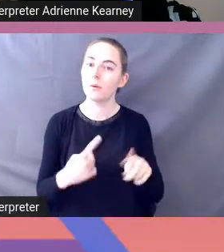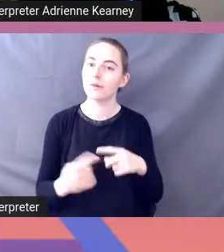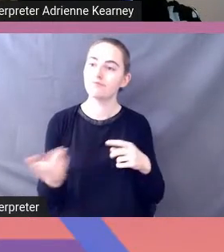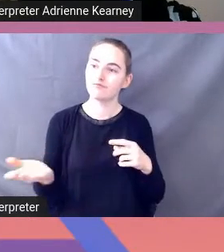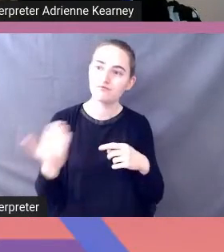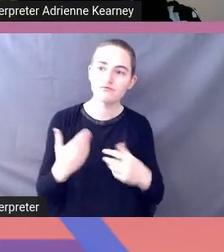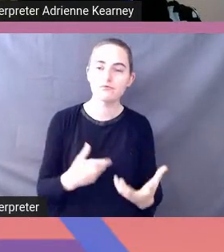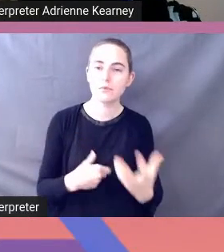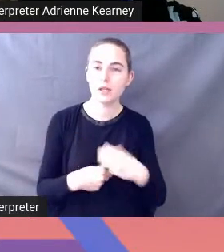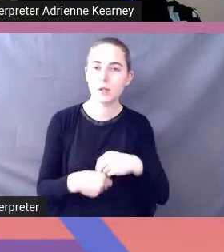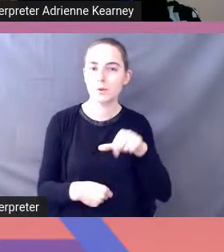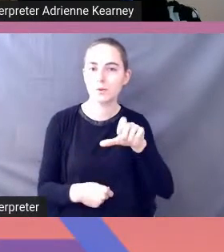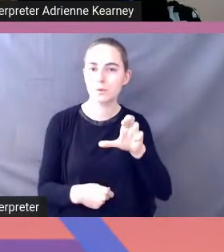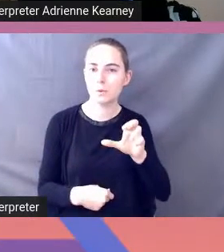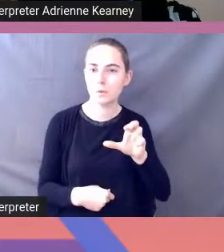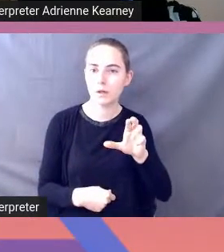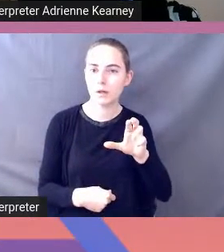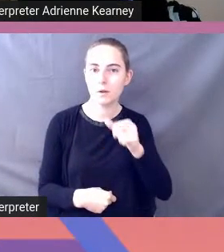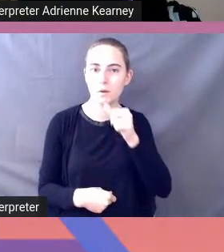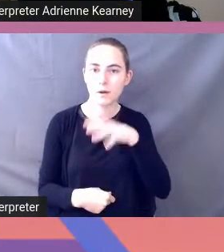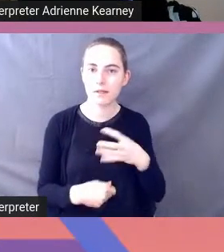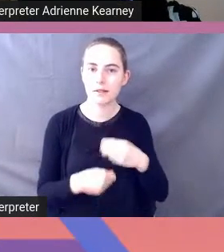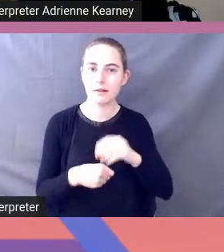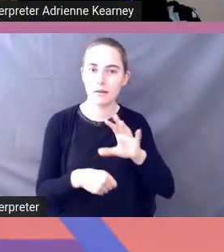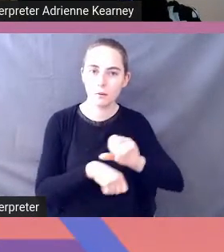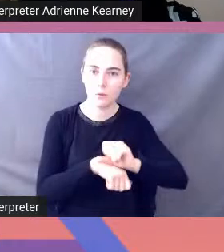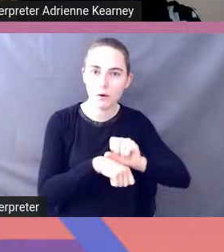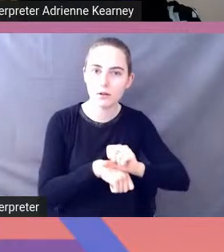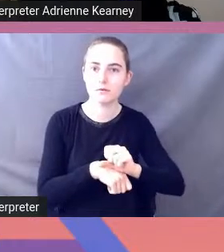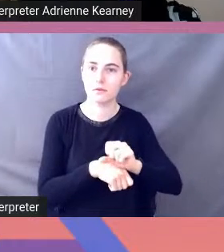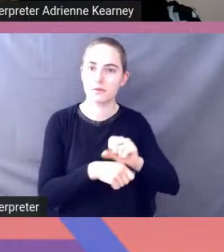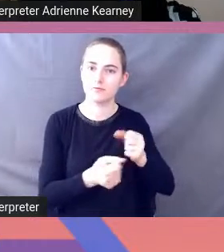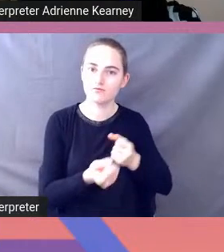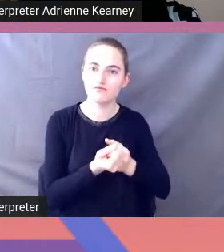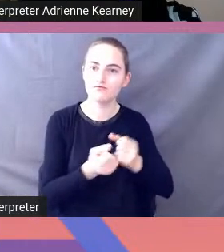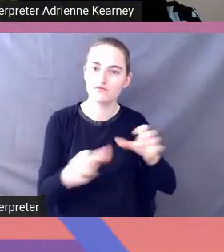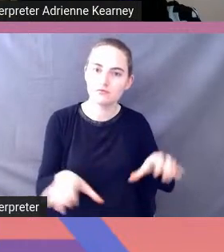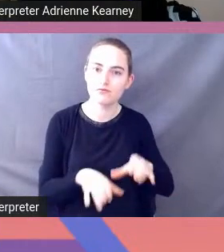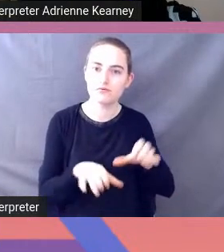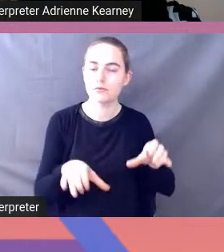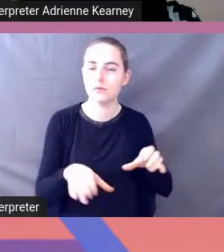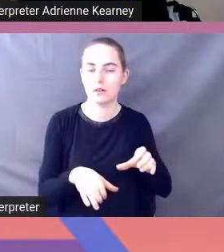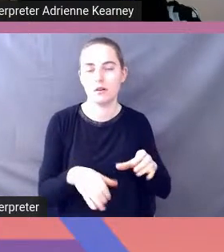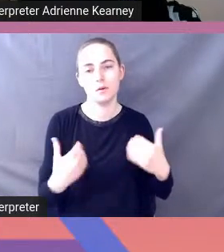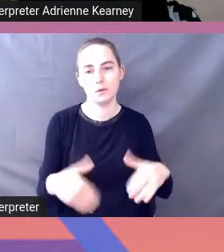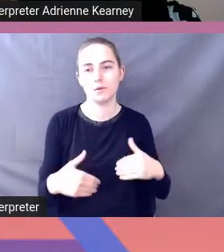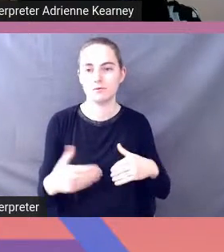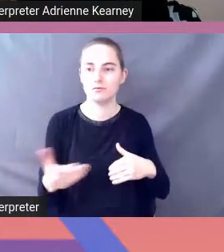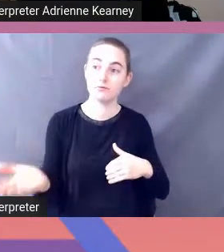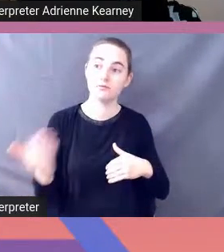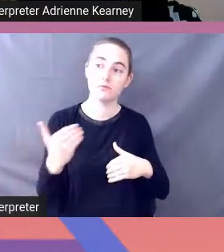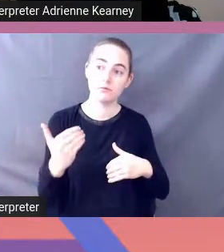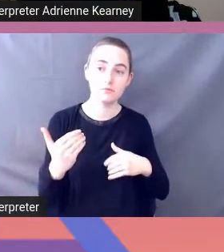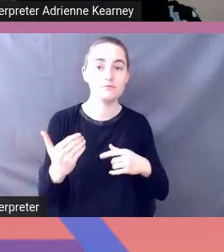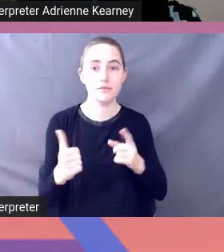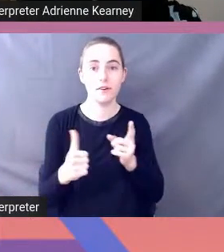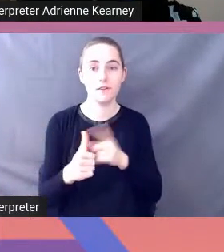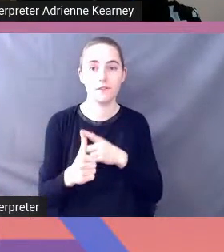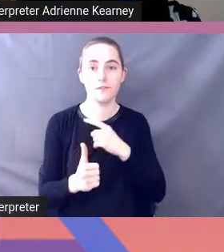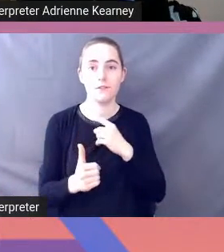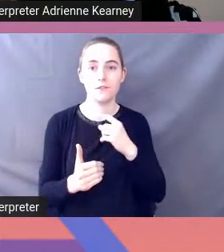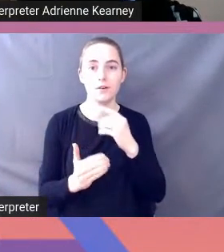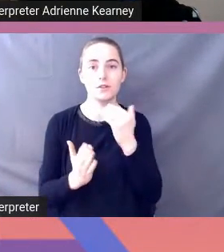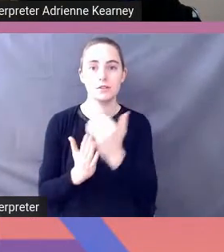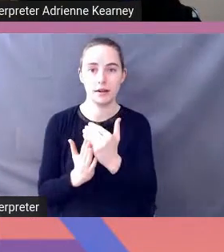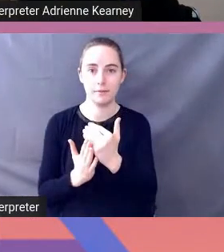advocacy, they need to realize that including them and just having them there is only the first step. And after that, there comes a lot of other like things that you